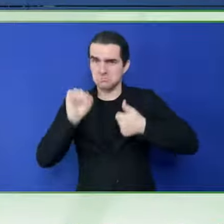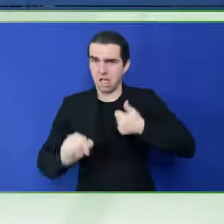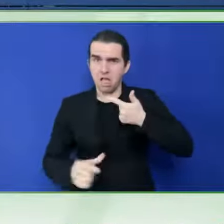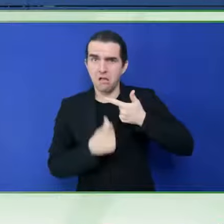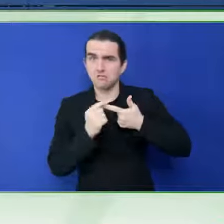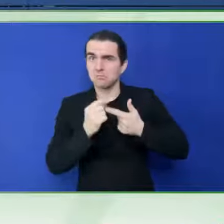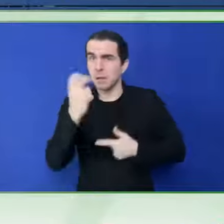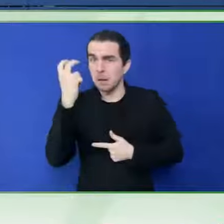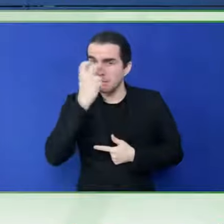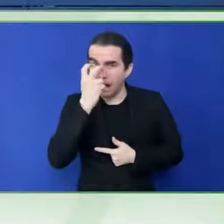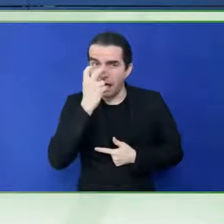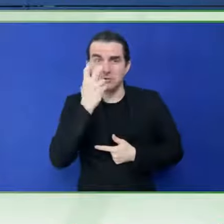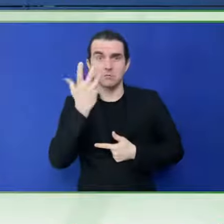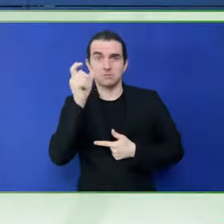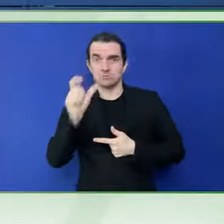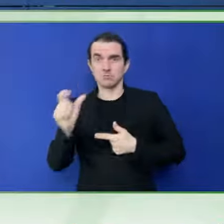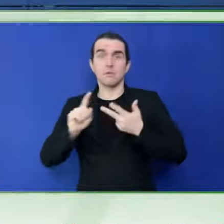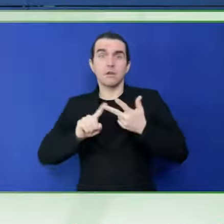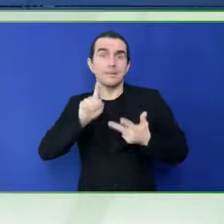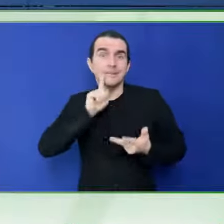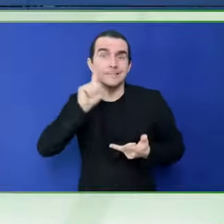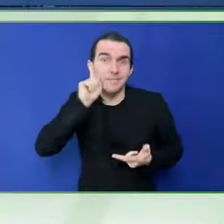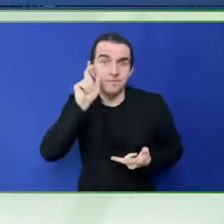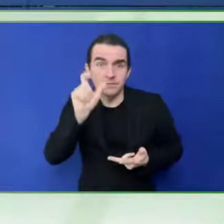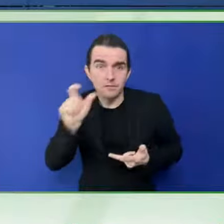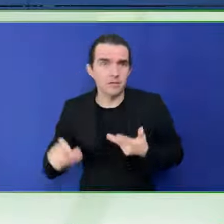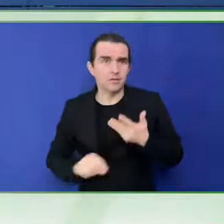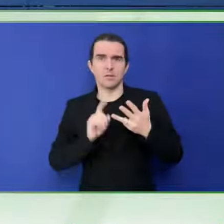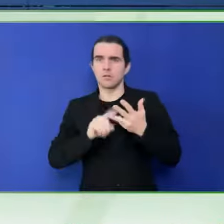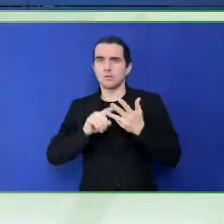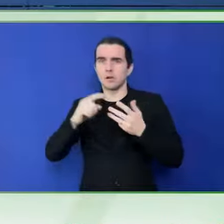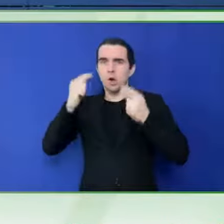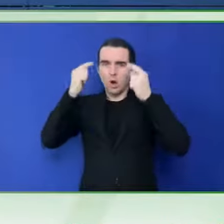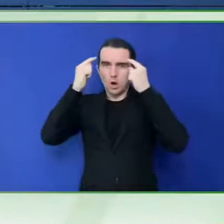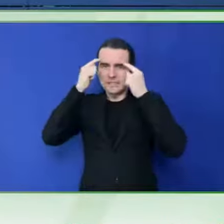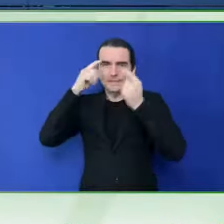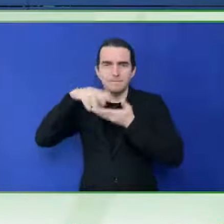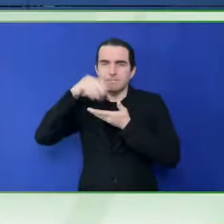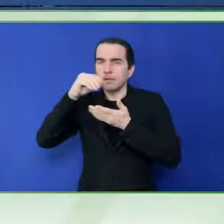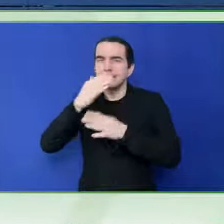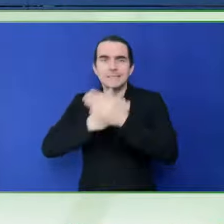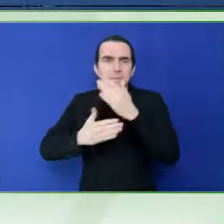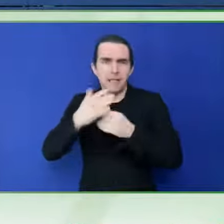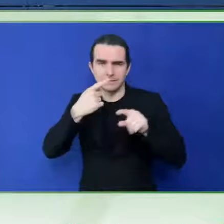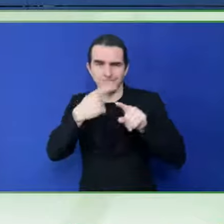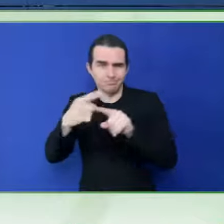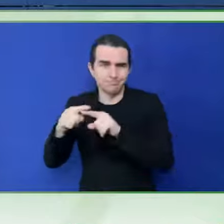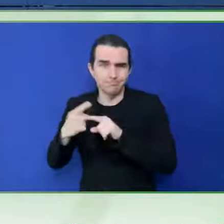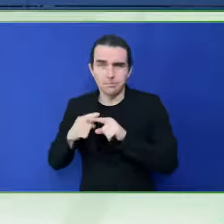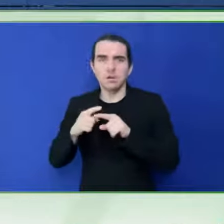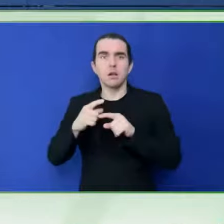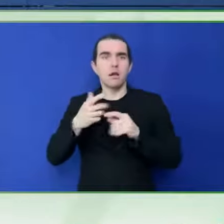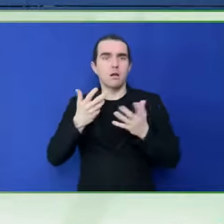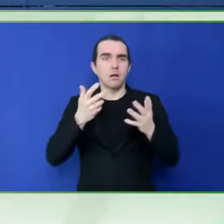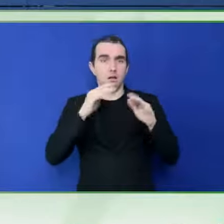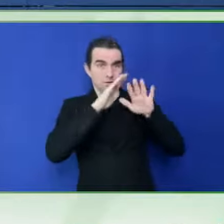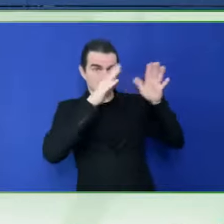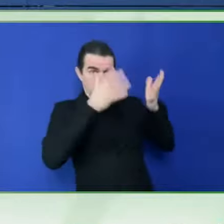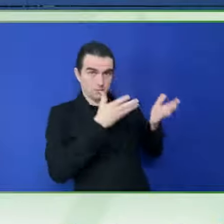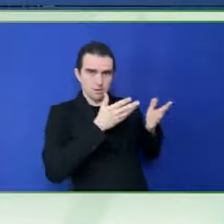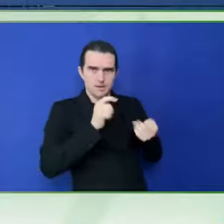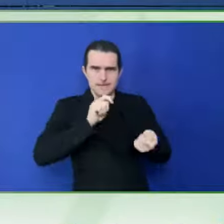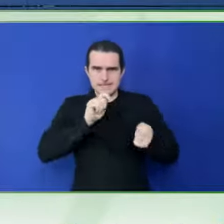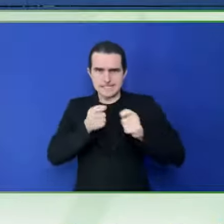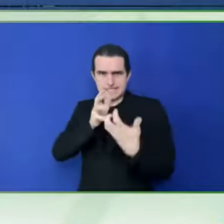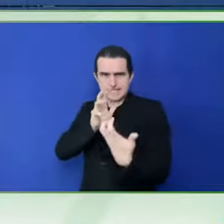300 billion in Europe, in hospitality alone. It also gives you a return on investment on